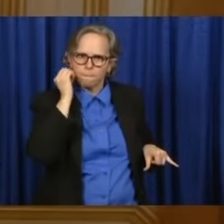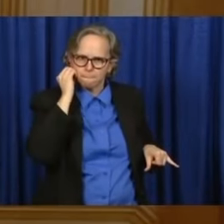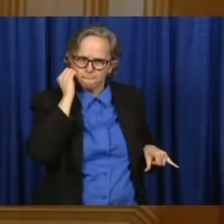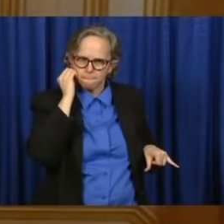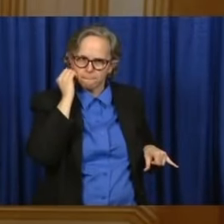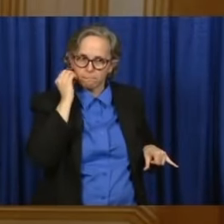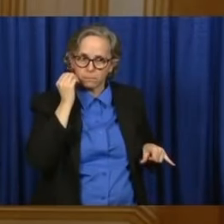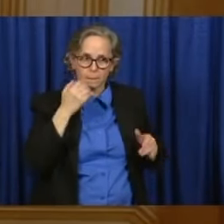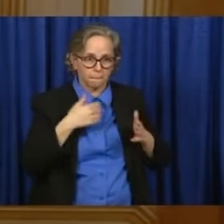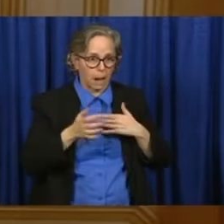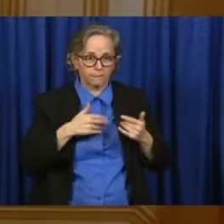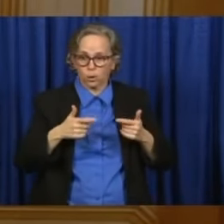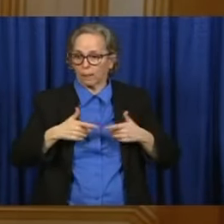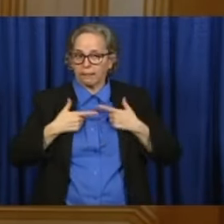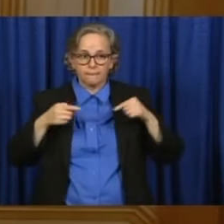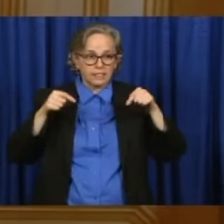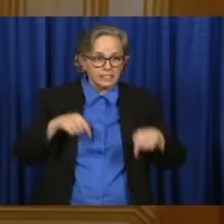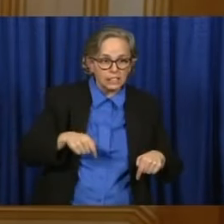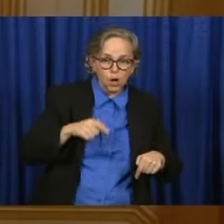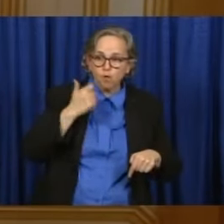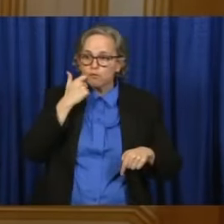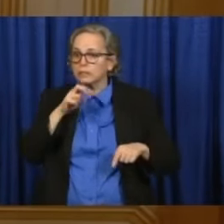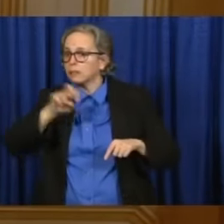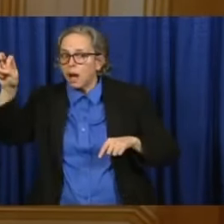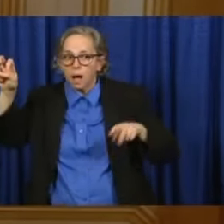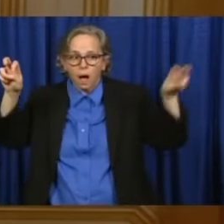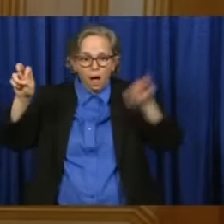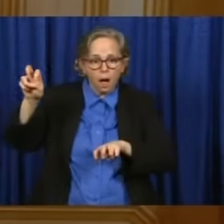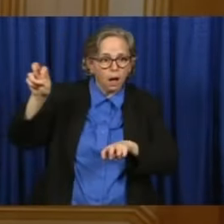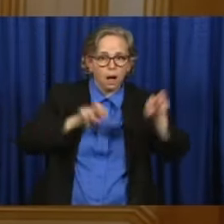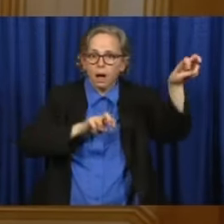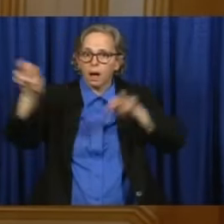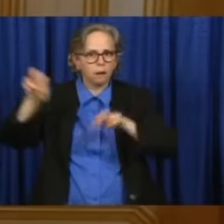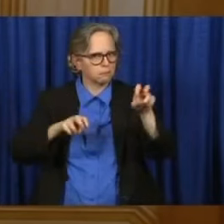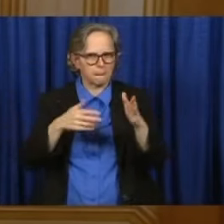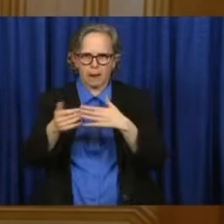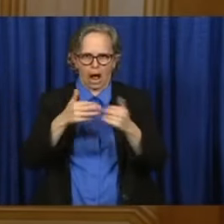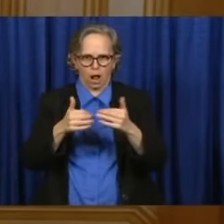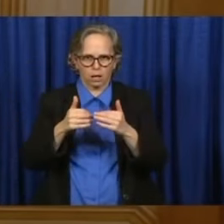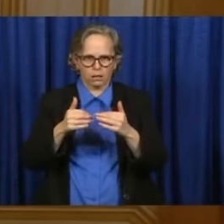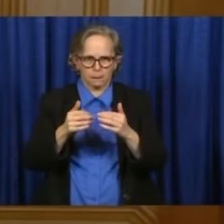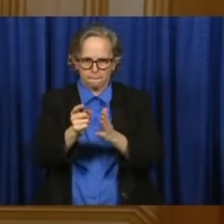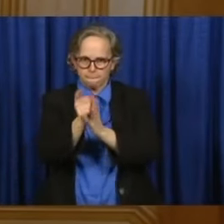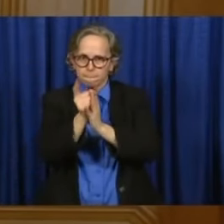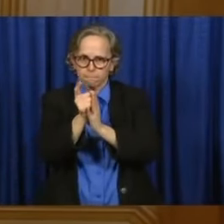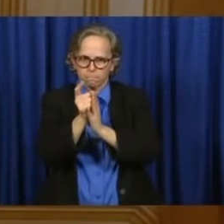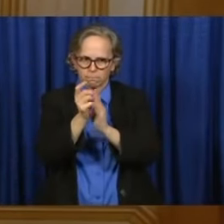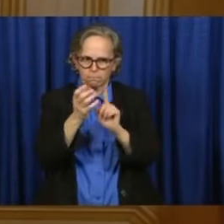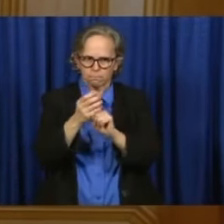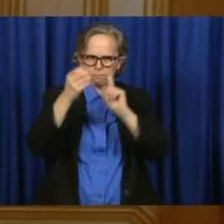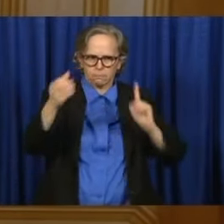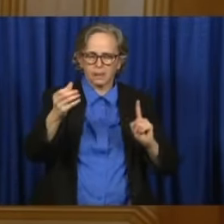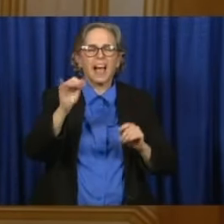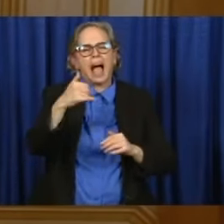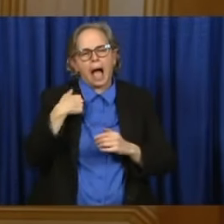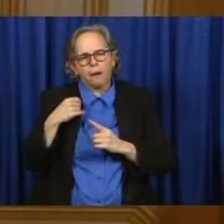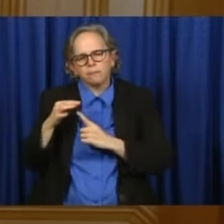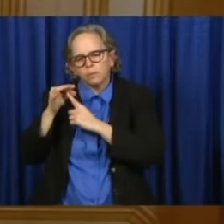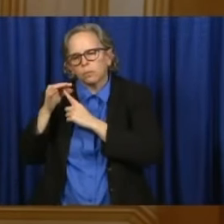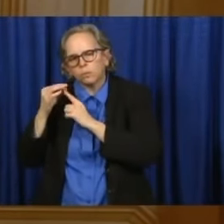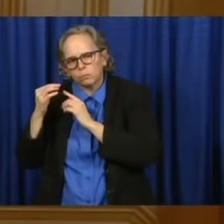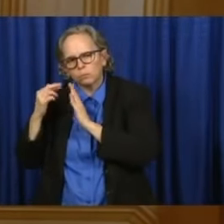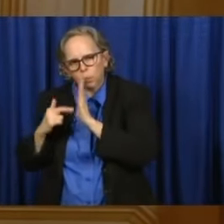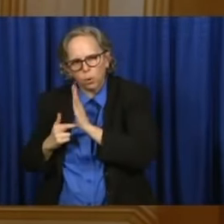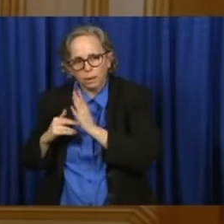been out of state. Now, we obviously make it exceptions if someone is working along the border, if someone lives in Cincinnati and they're working in